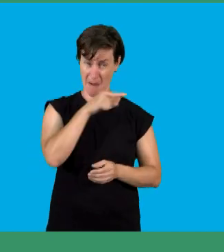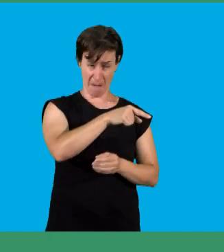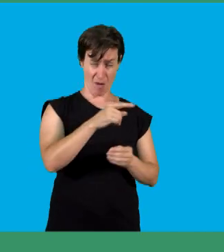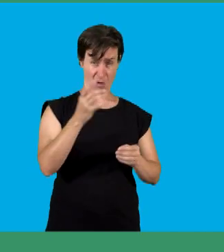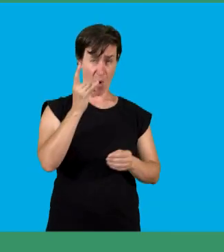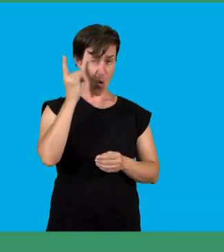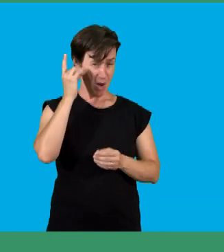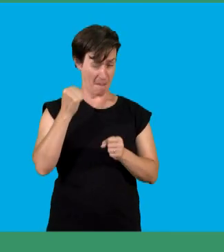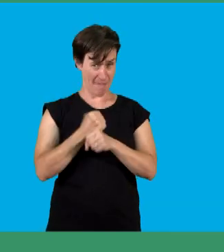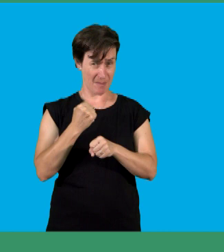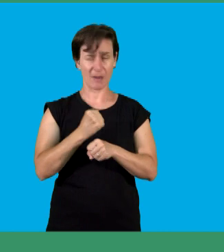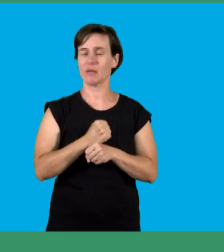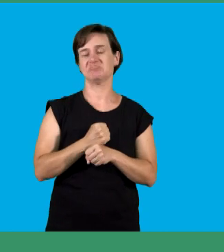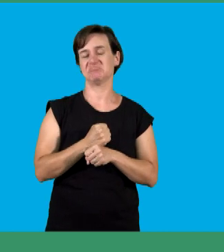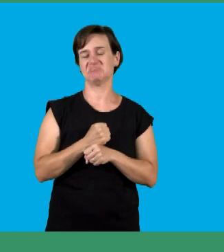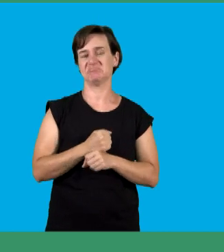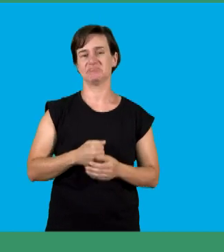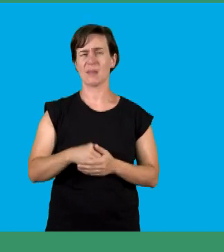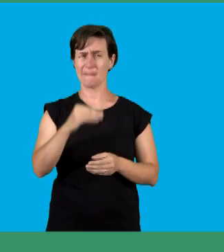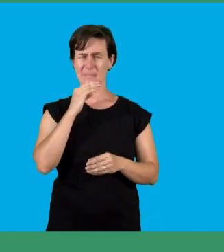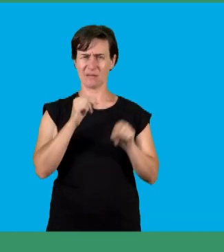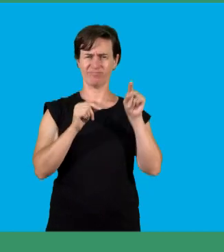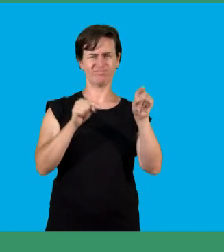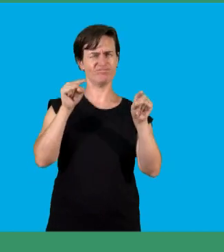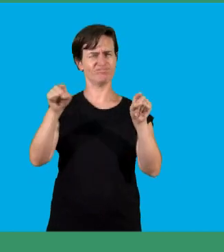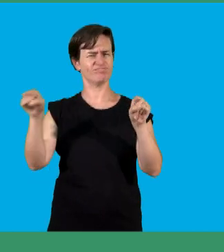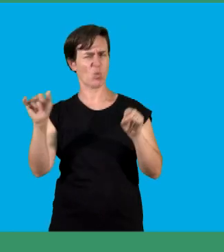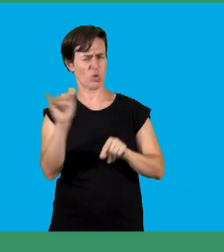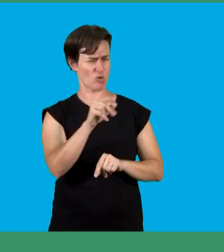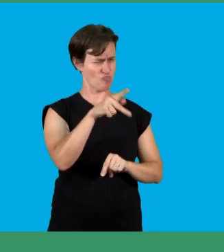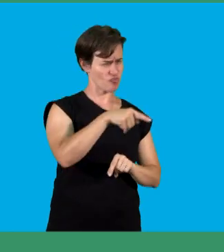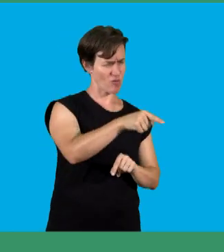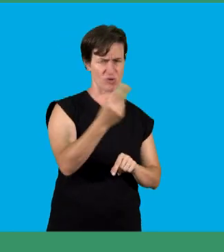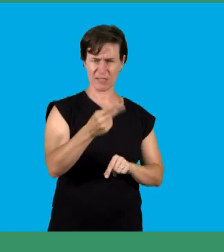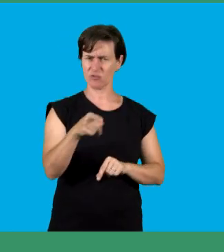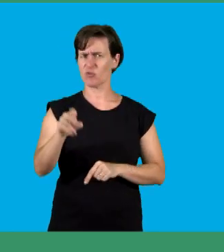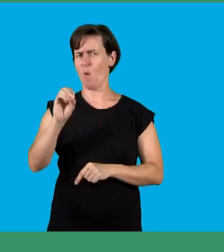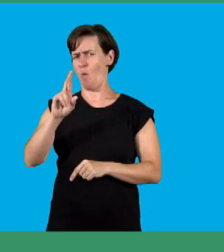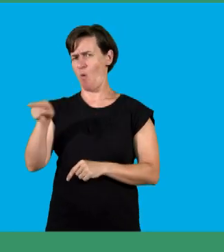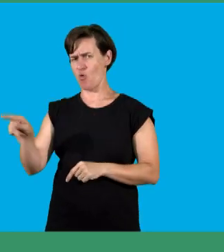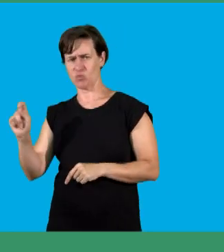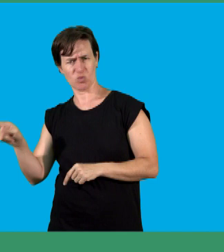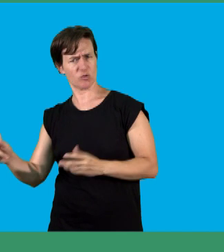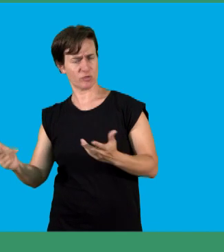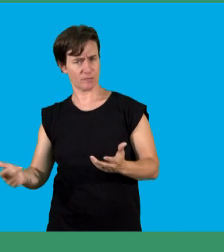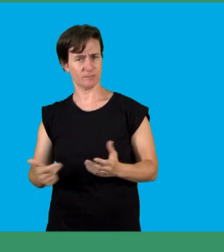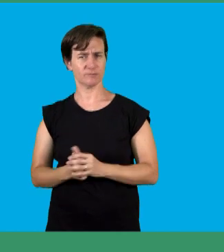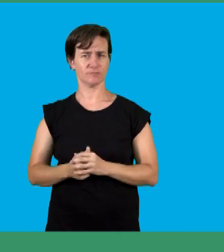a product. So which of the three sectors deals with